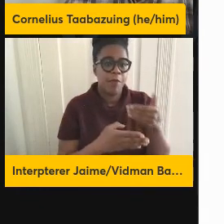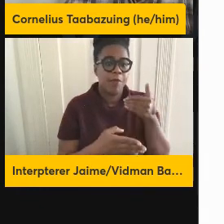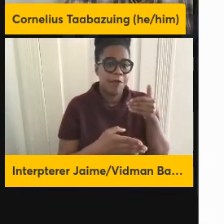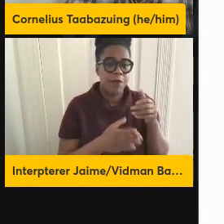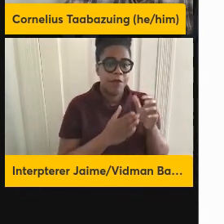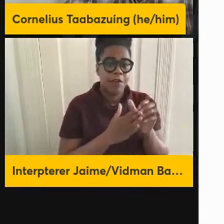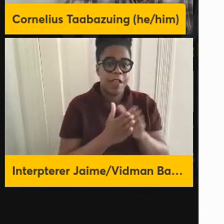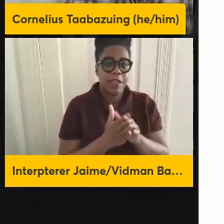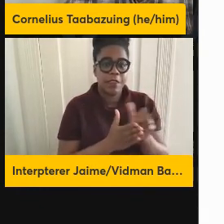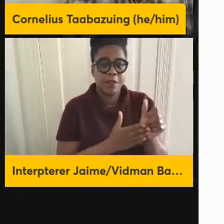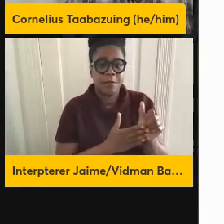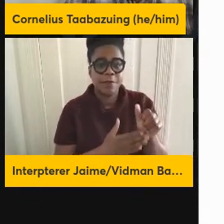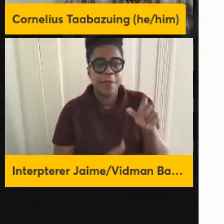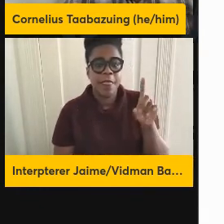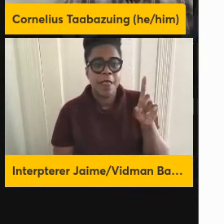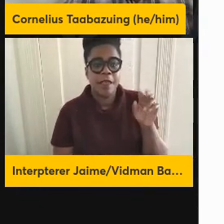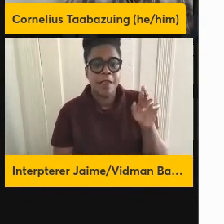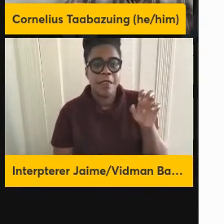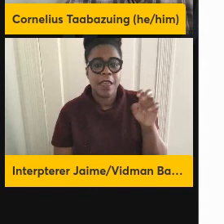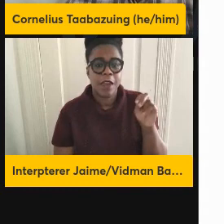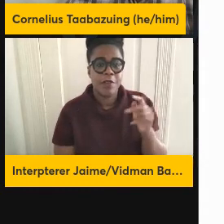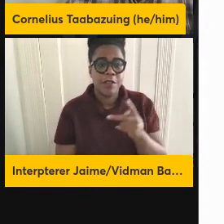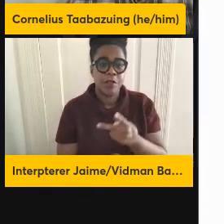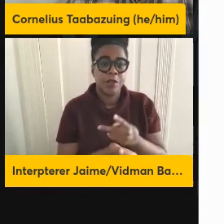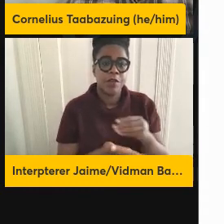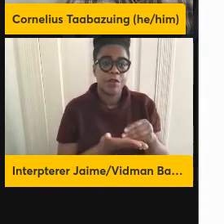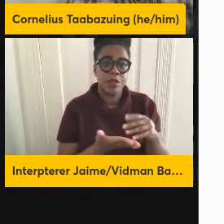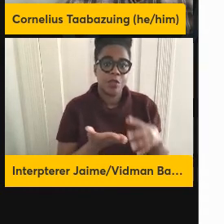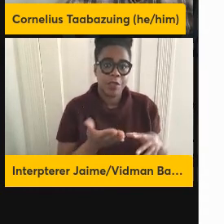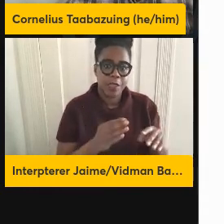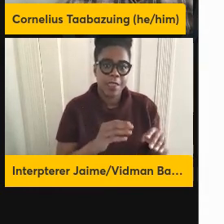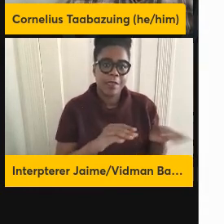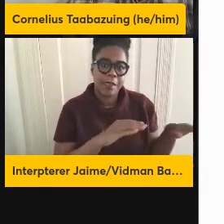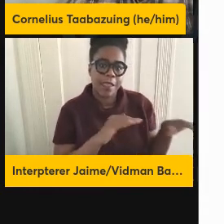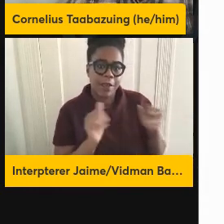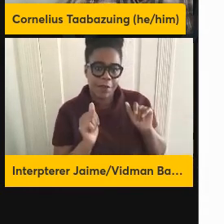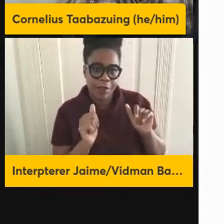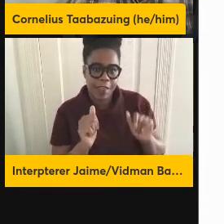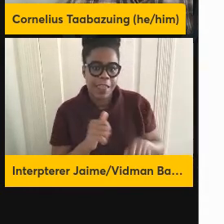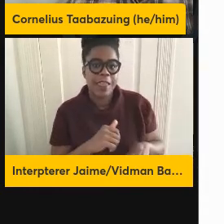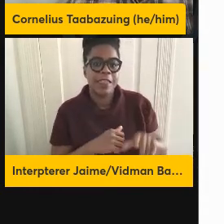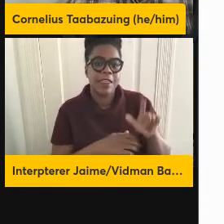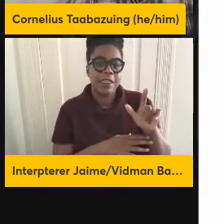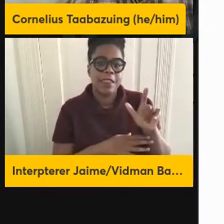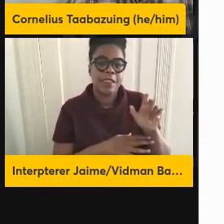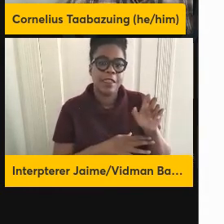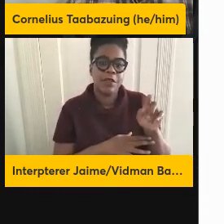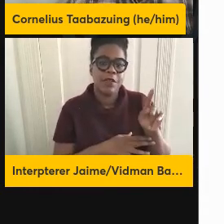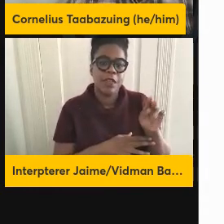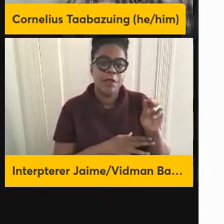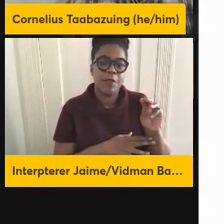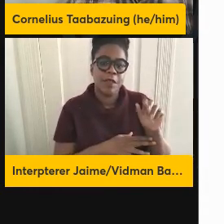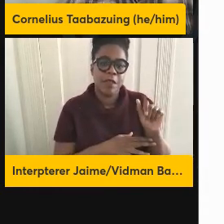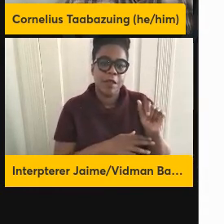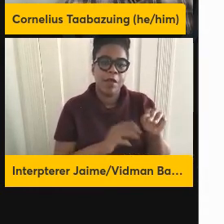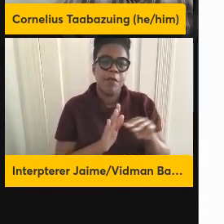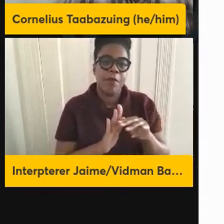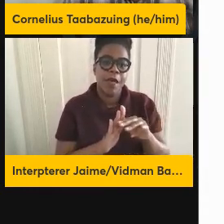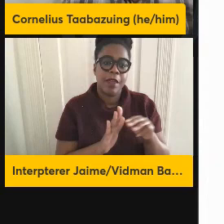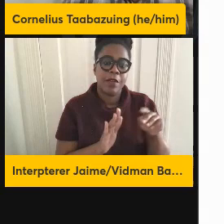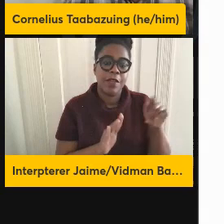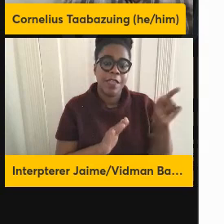is a graduate student who was very talented, and he has since moved on. But here's the MV4 leukemia model he did. He engrafted these mice